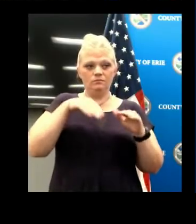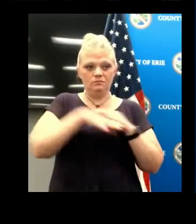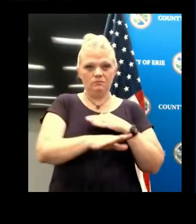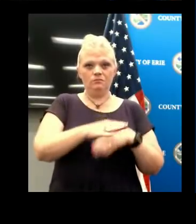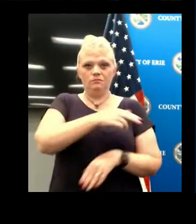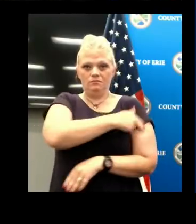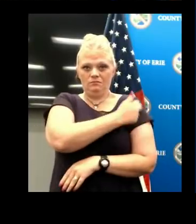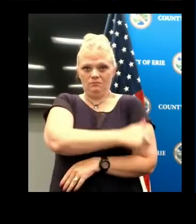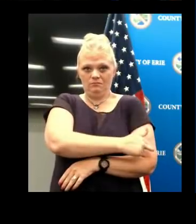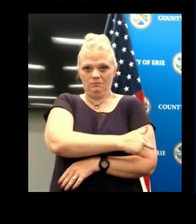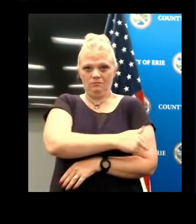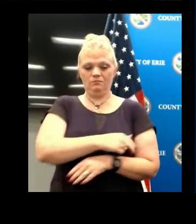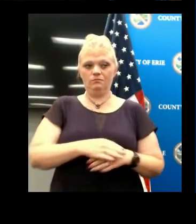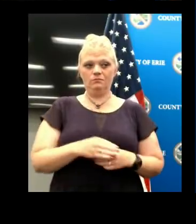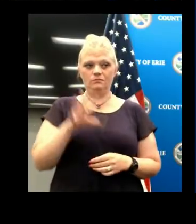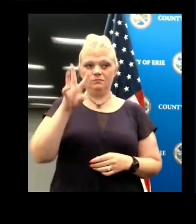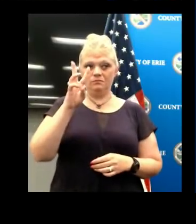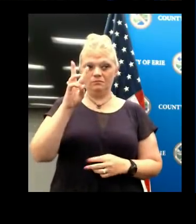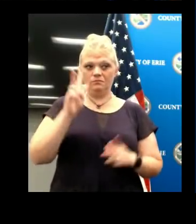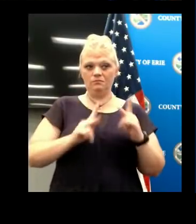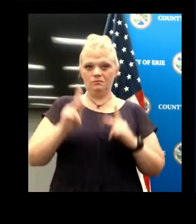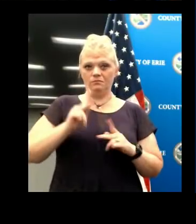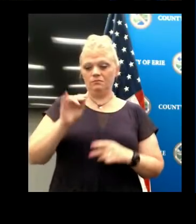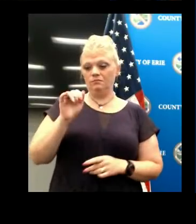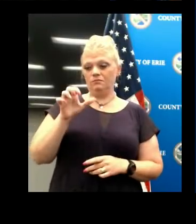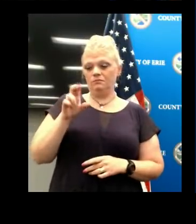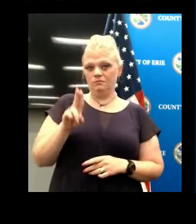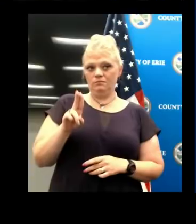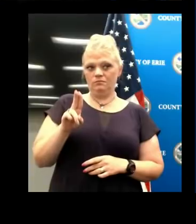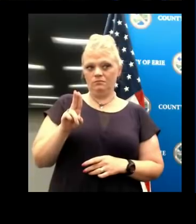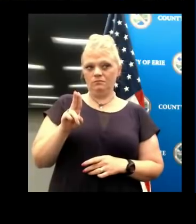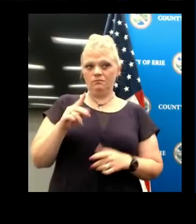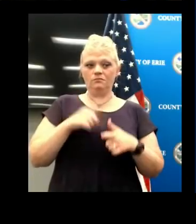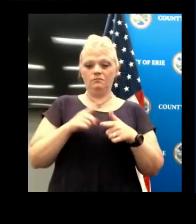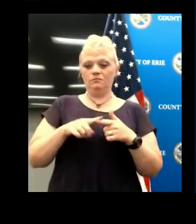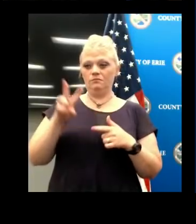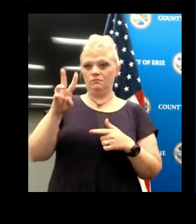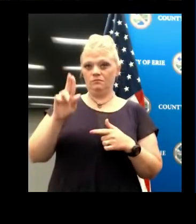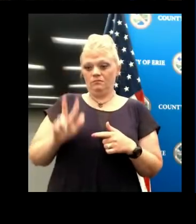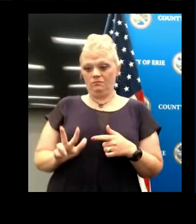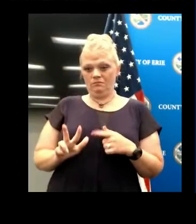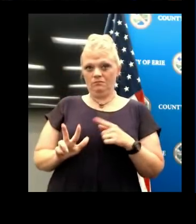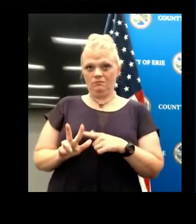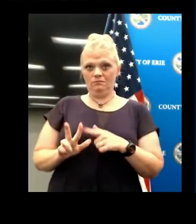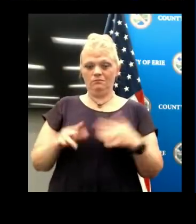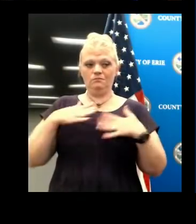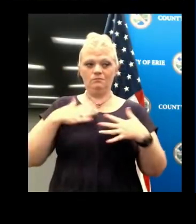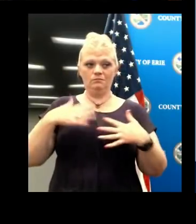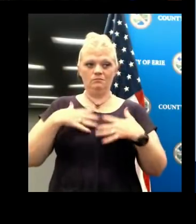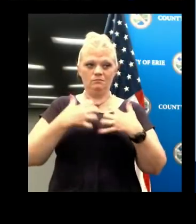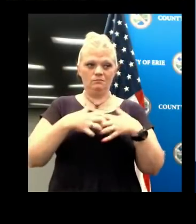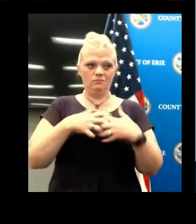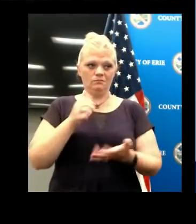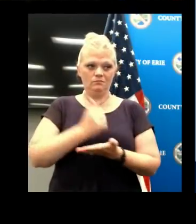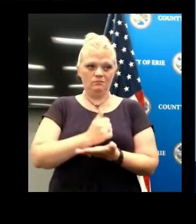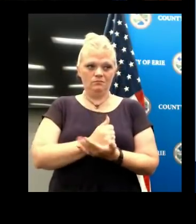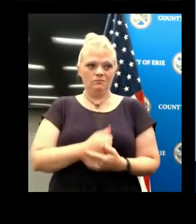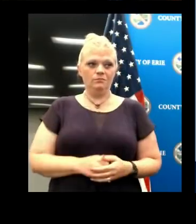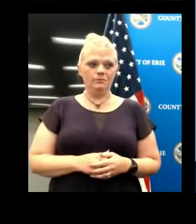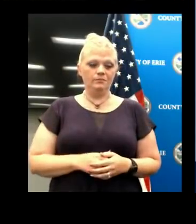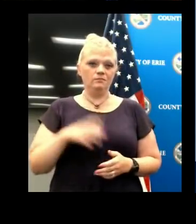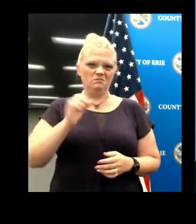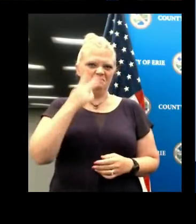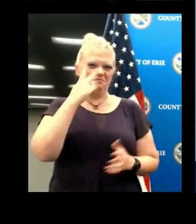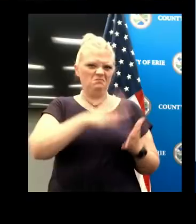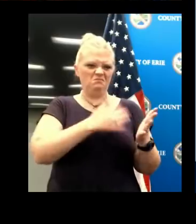County hospitals. 6 individuals are in the ICU, and of those 6 individuals in the ICU, 3 had an airway assist. And you